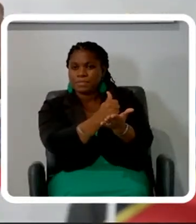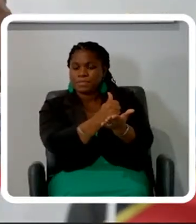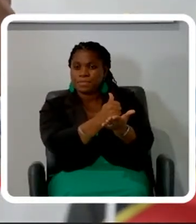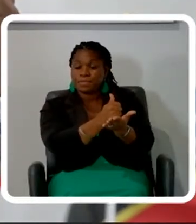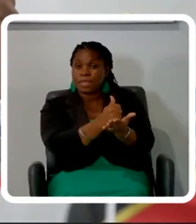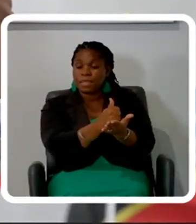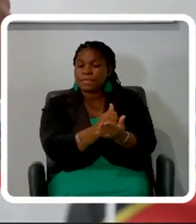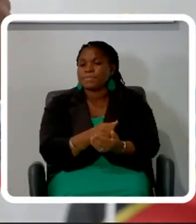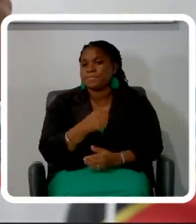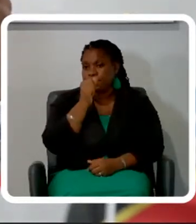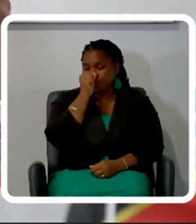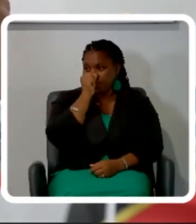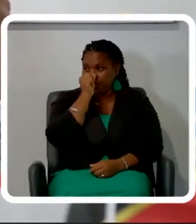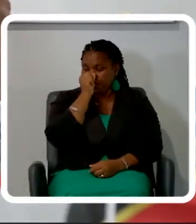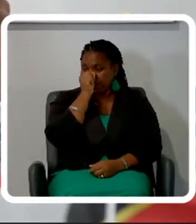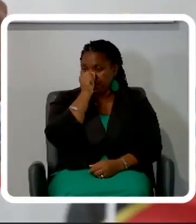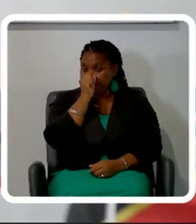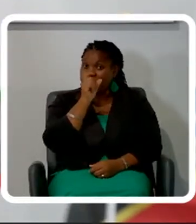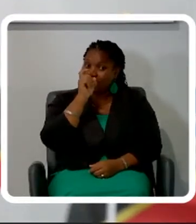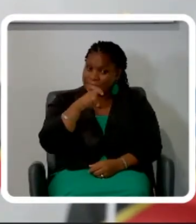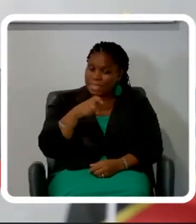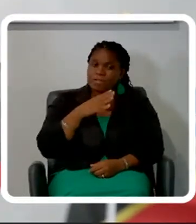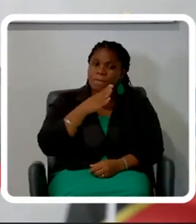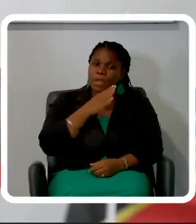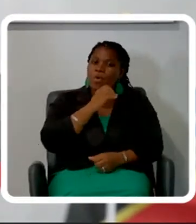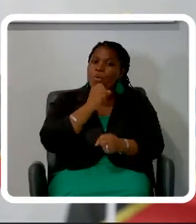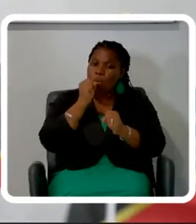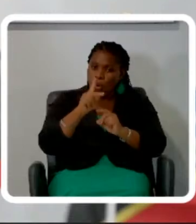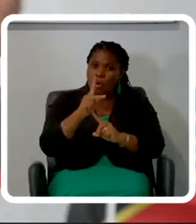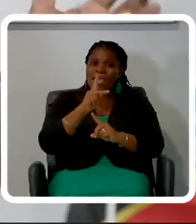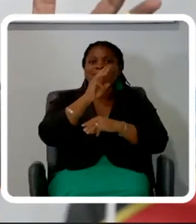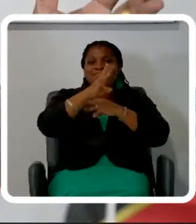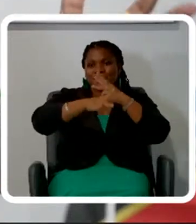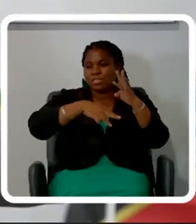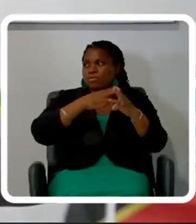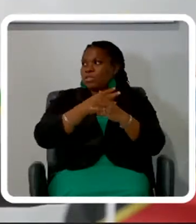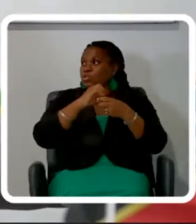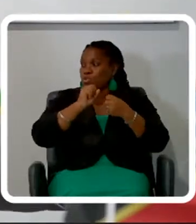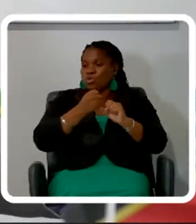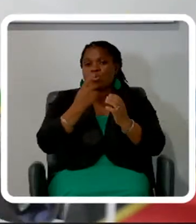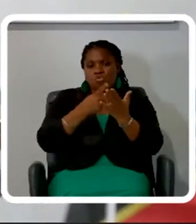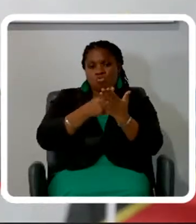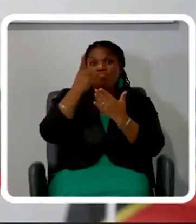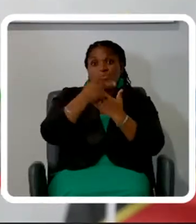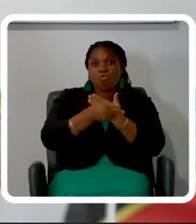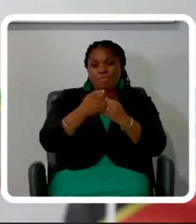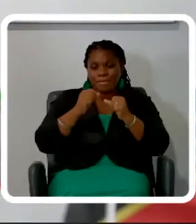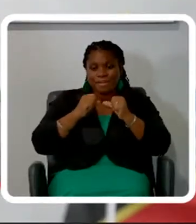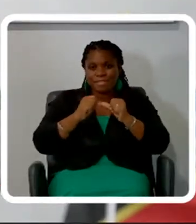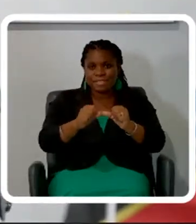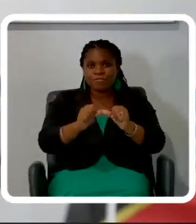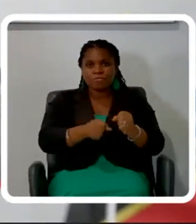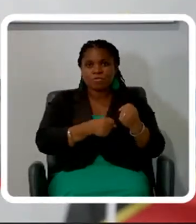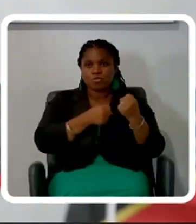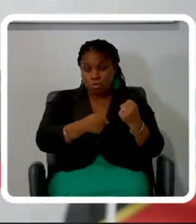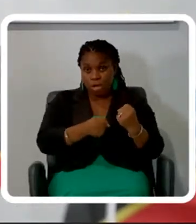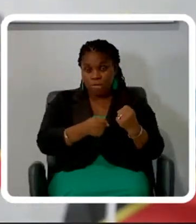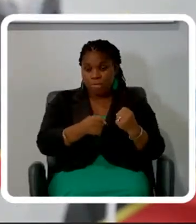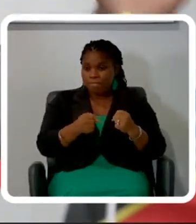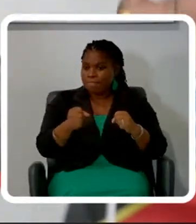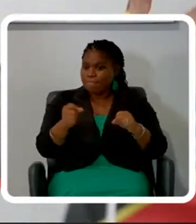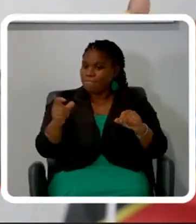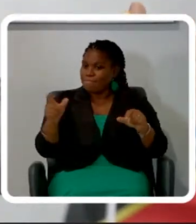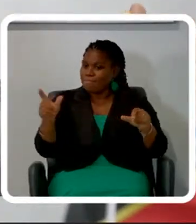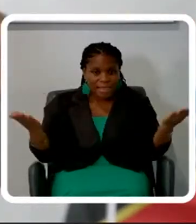international standard, so that the program in its entirety is protected. So you're going to be local, regional,